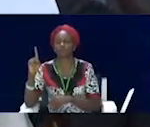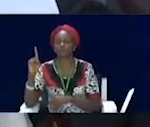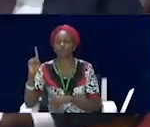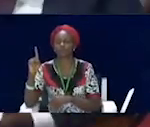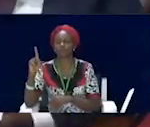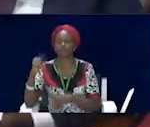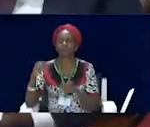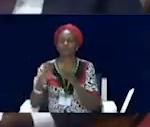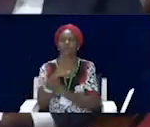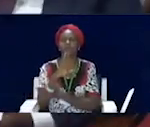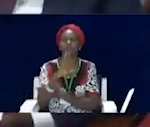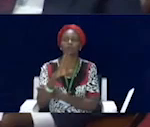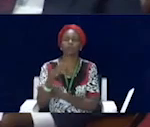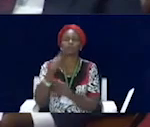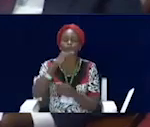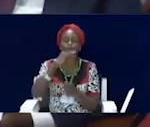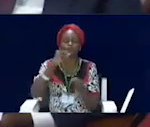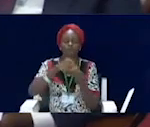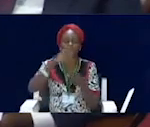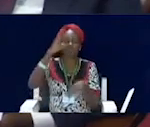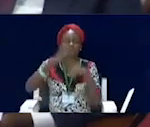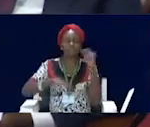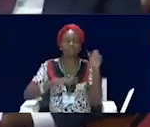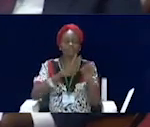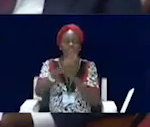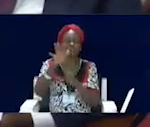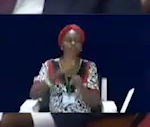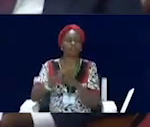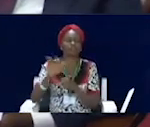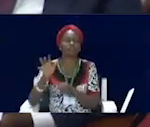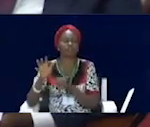The God who is more than enough.